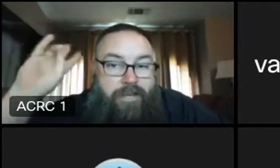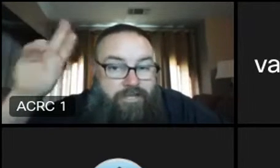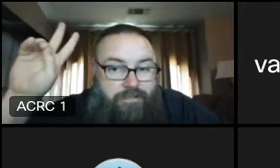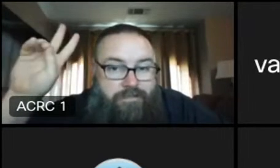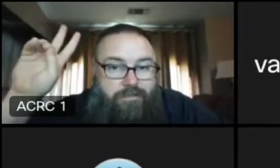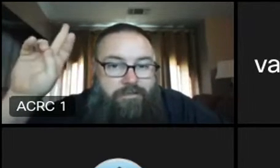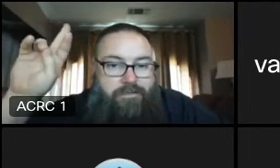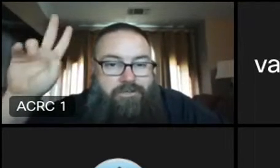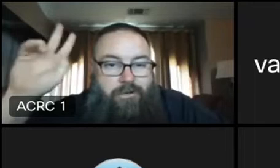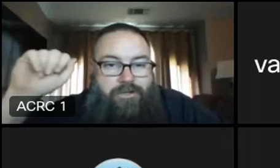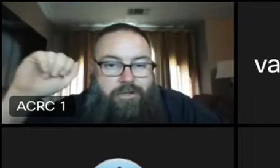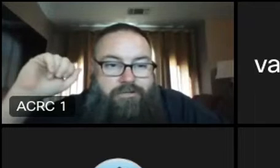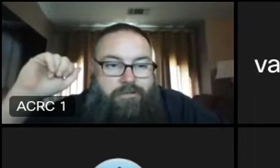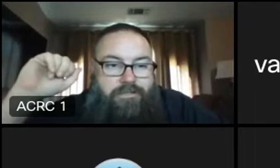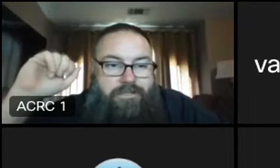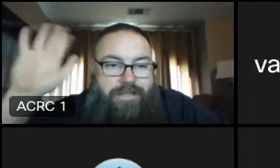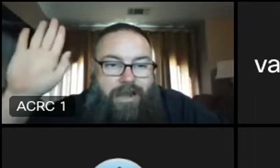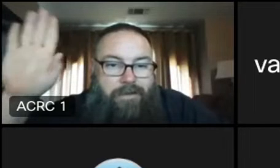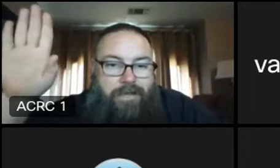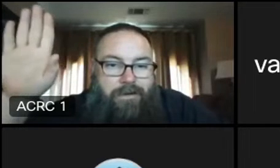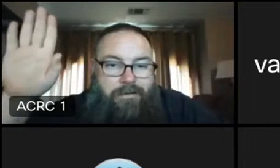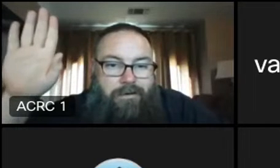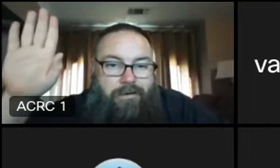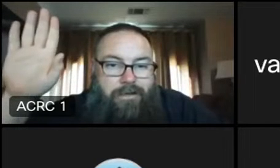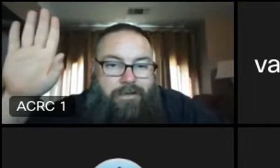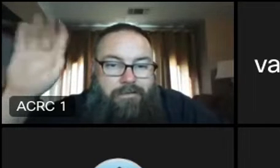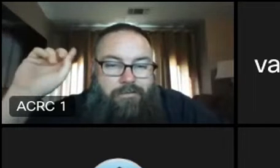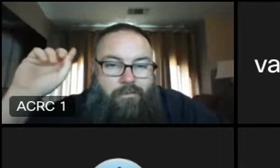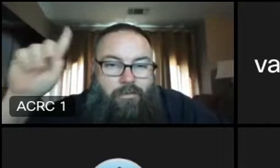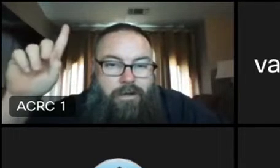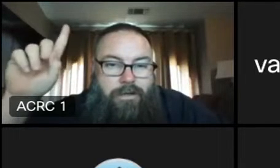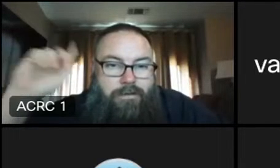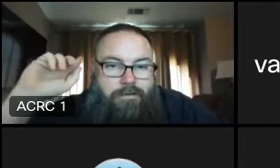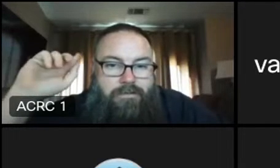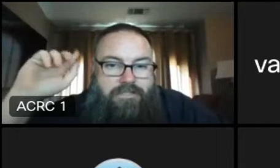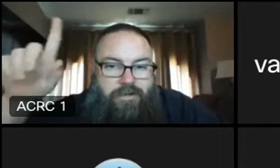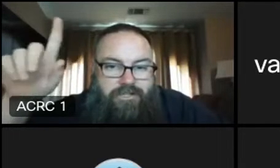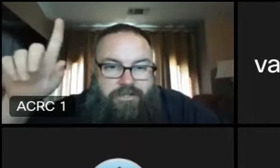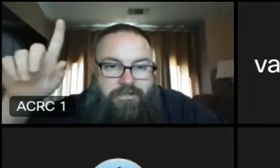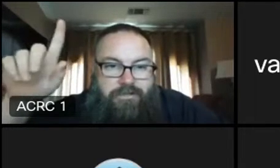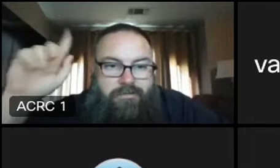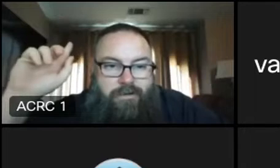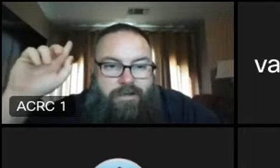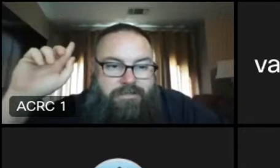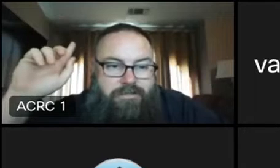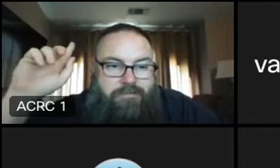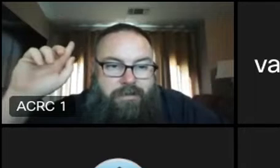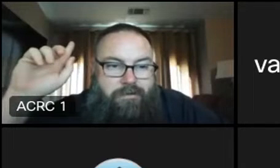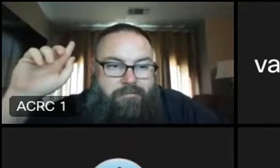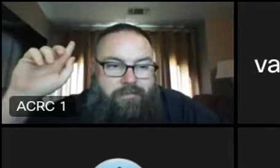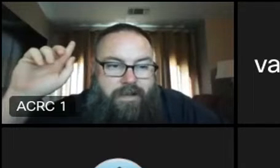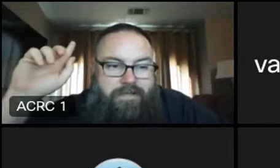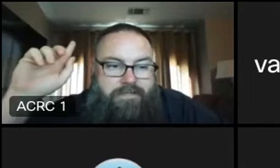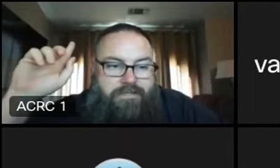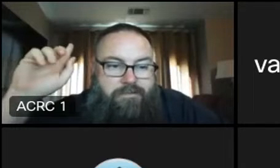of changes to alternative services aggregated on one spreadsheet for us to be